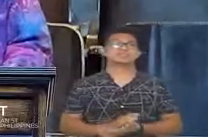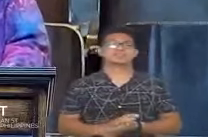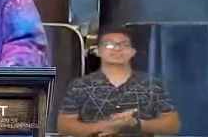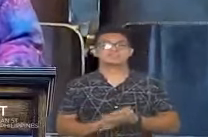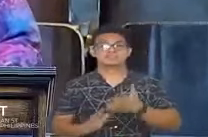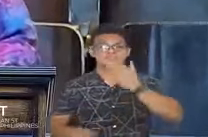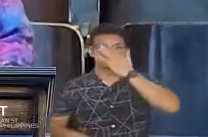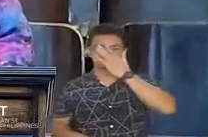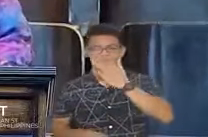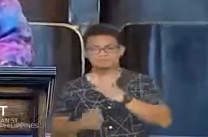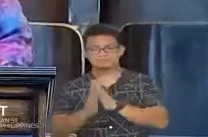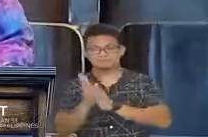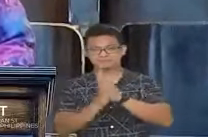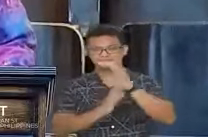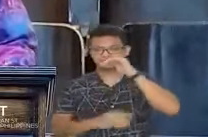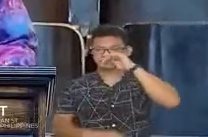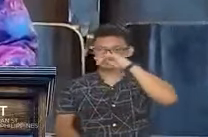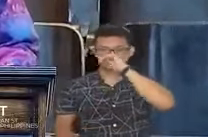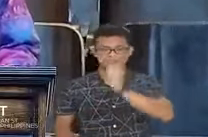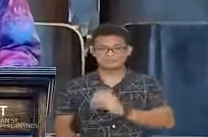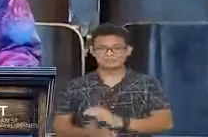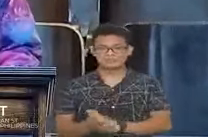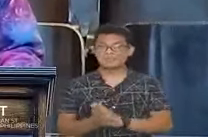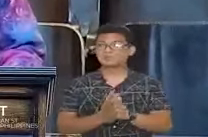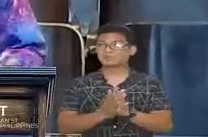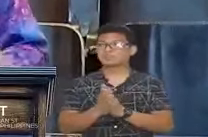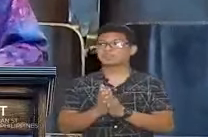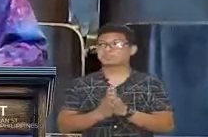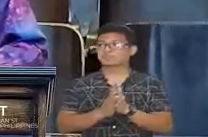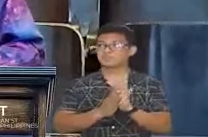Daghang bugas, gwapo. Ayaw na lang ito eh.